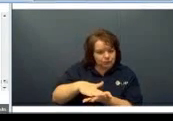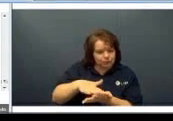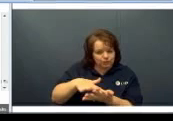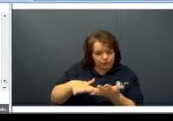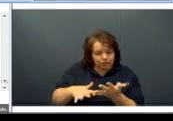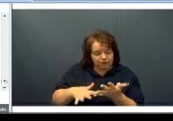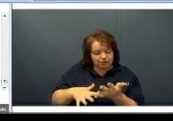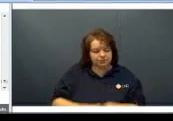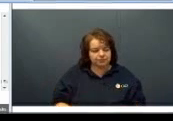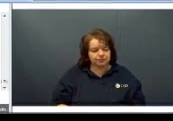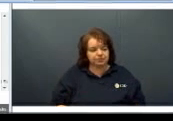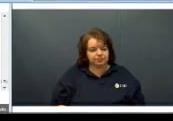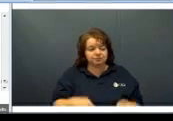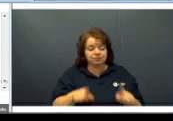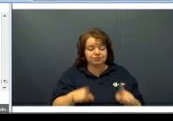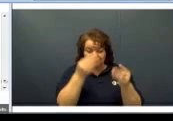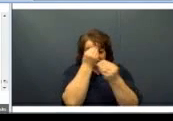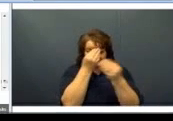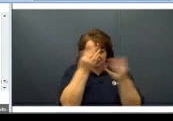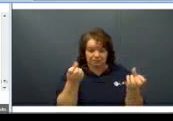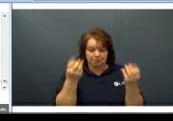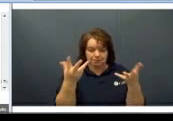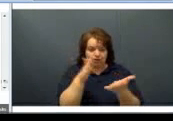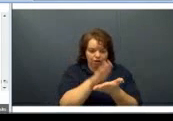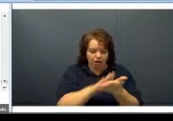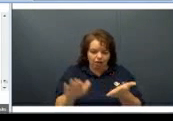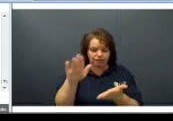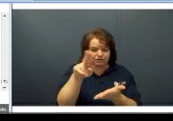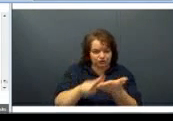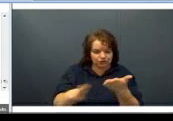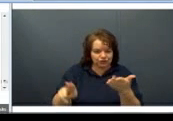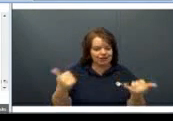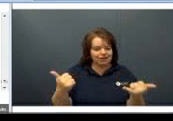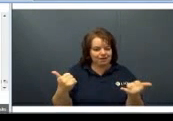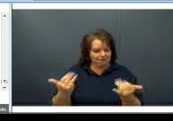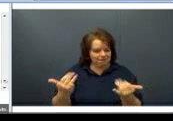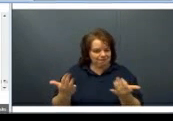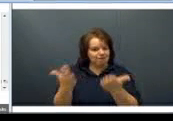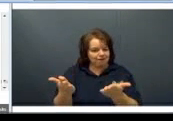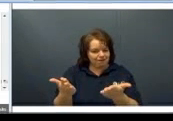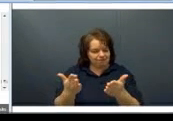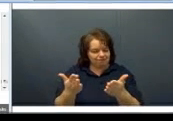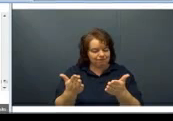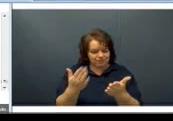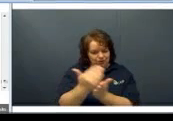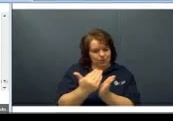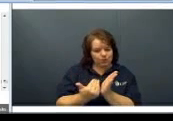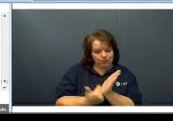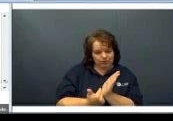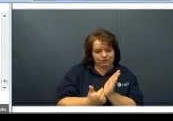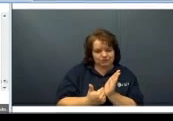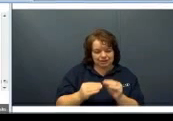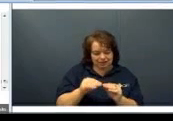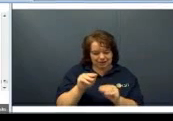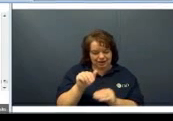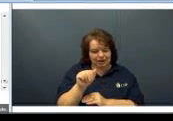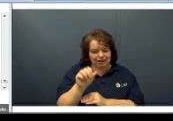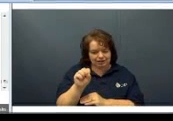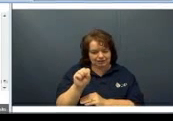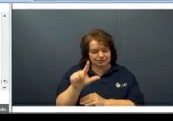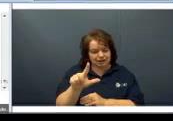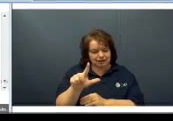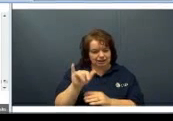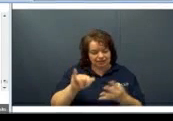through a visual sense. Also, just to let you know that many colleges and universities do offer courses